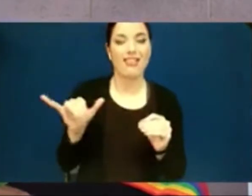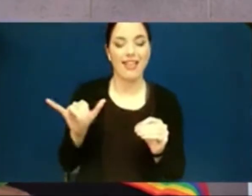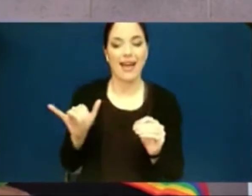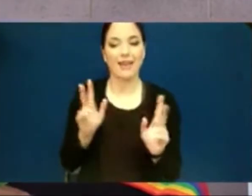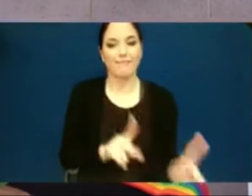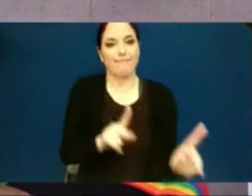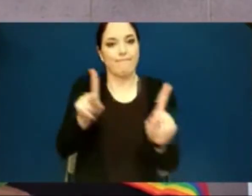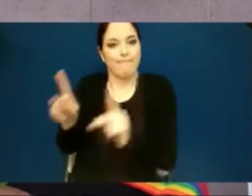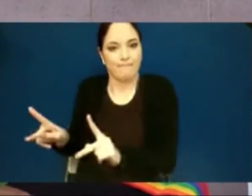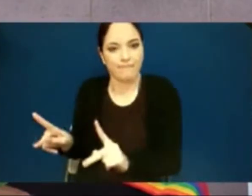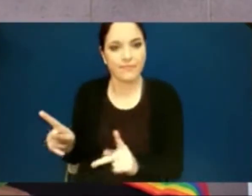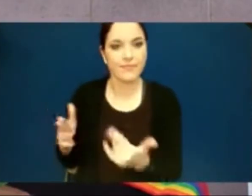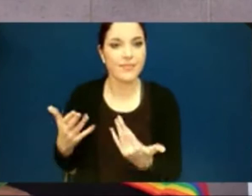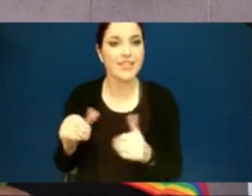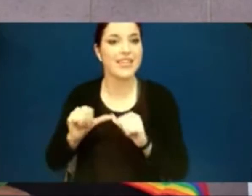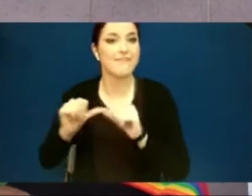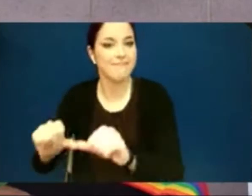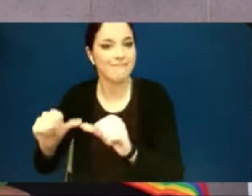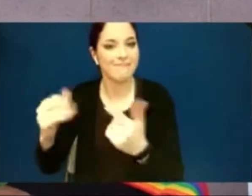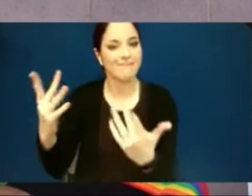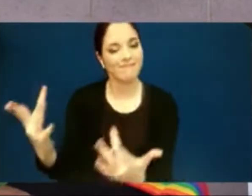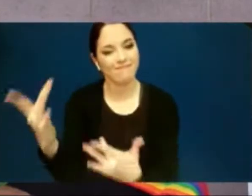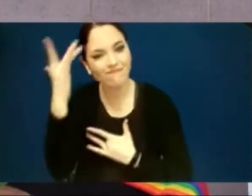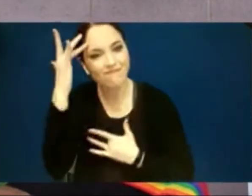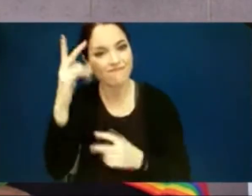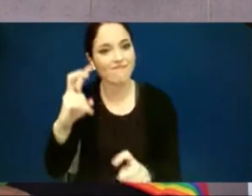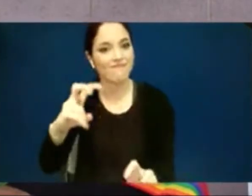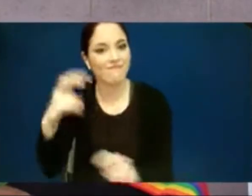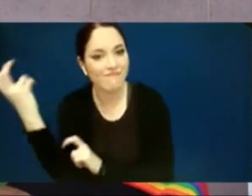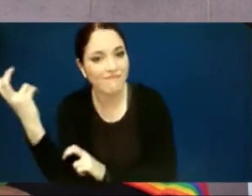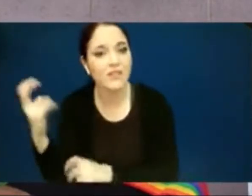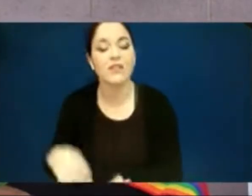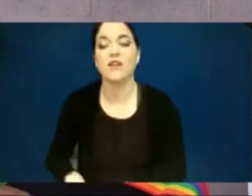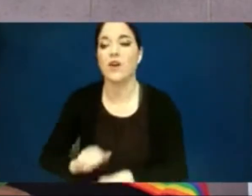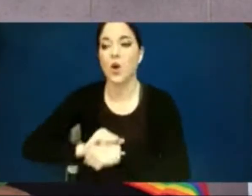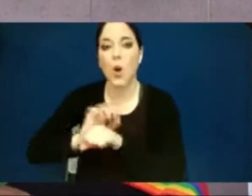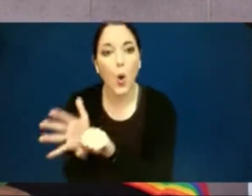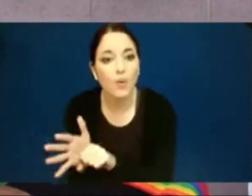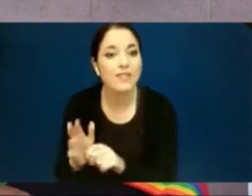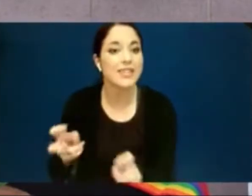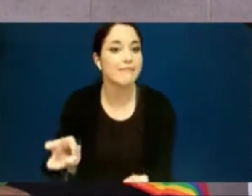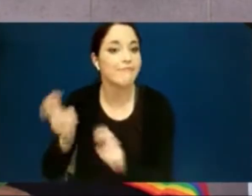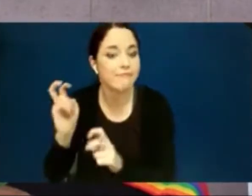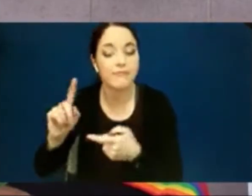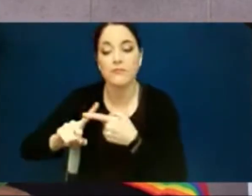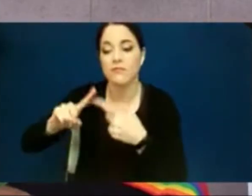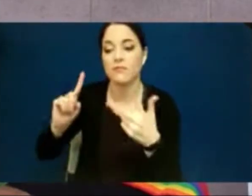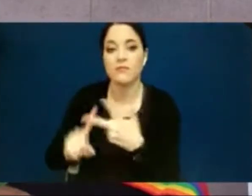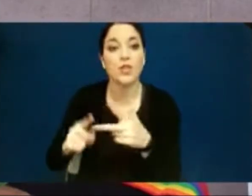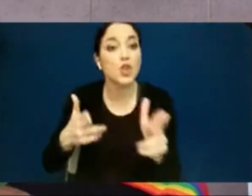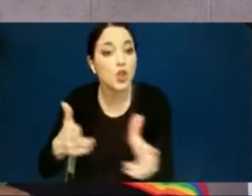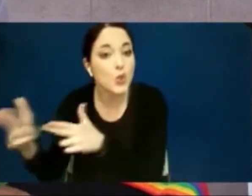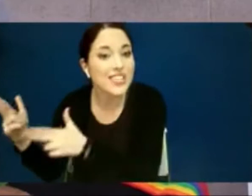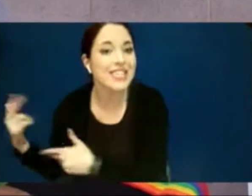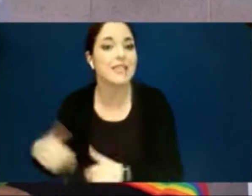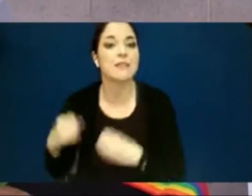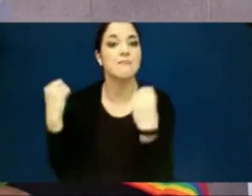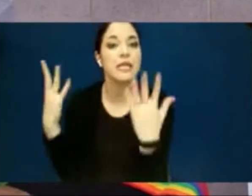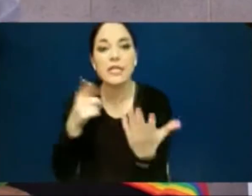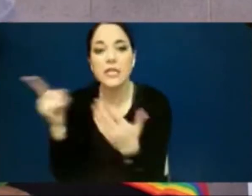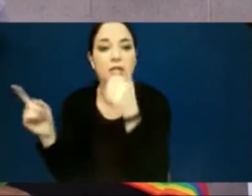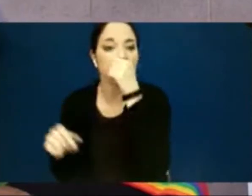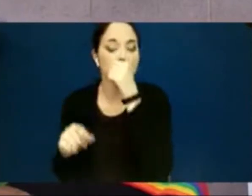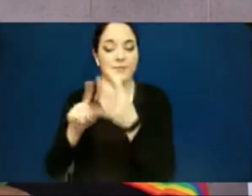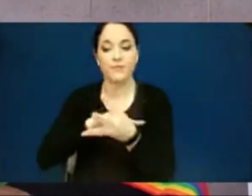COVID-19, of racism, mass shootings. Today, many wonder if God cares about